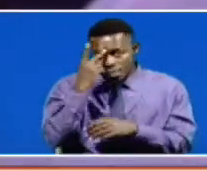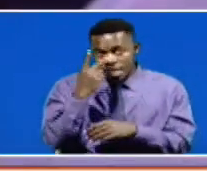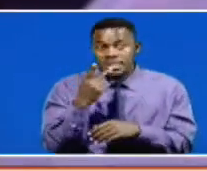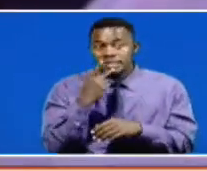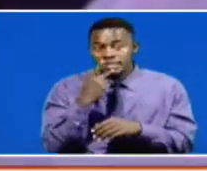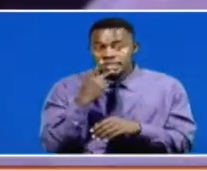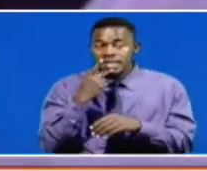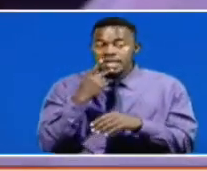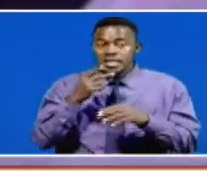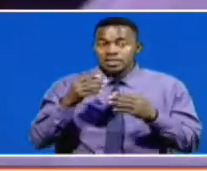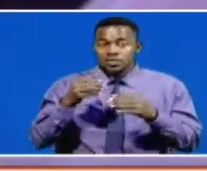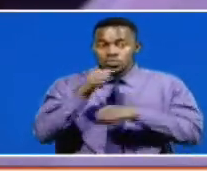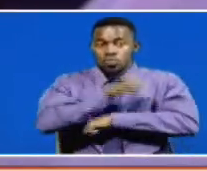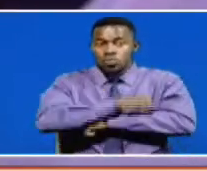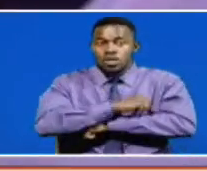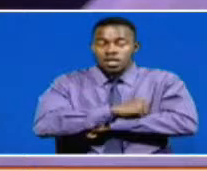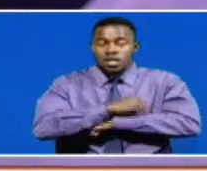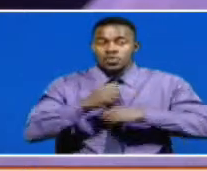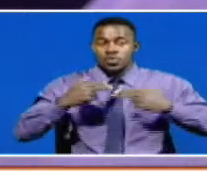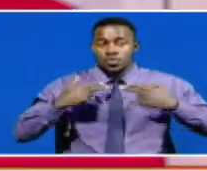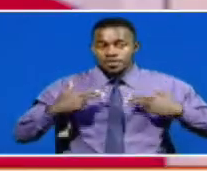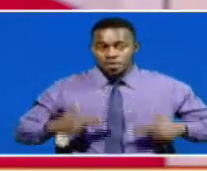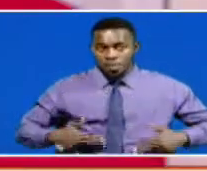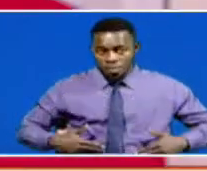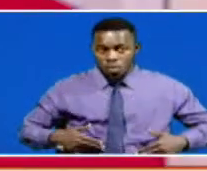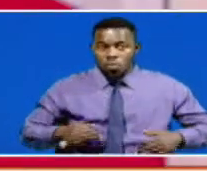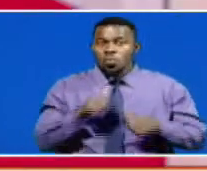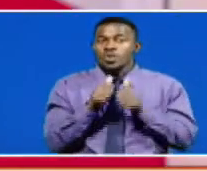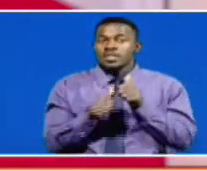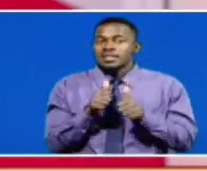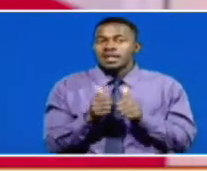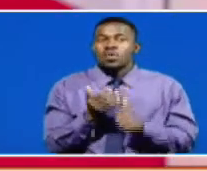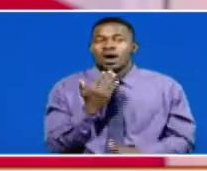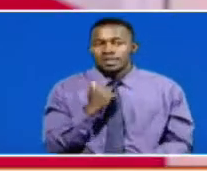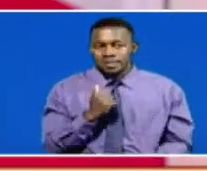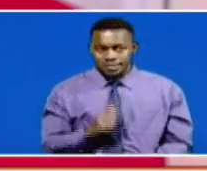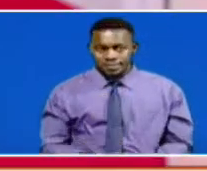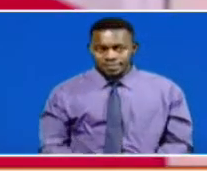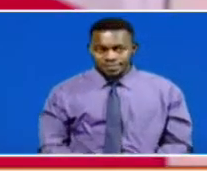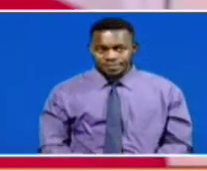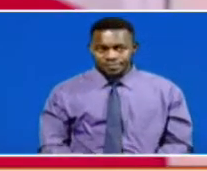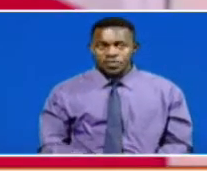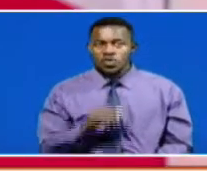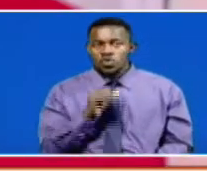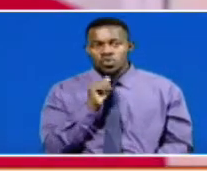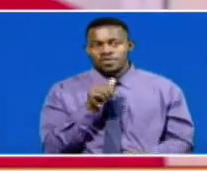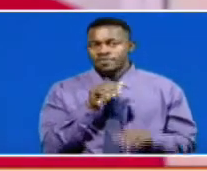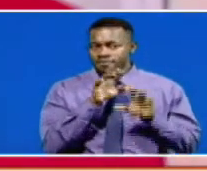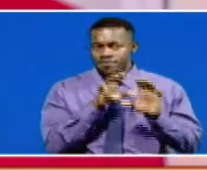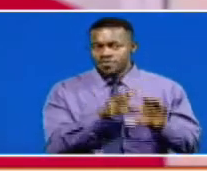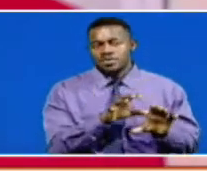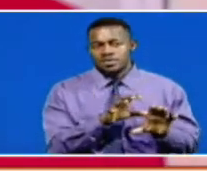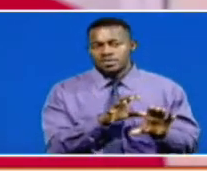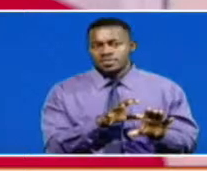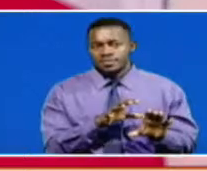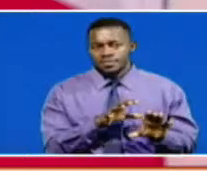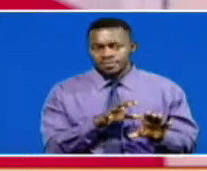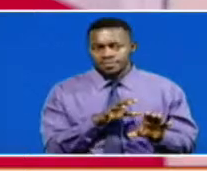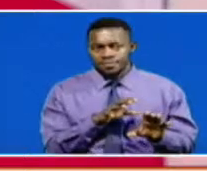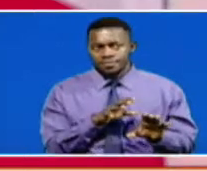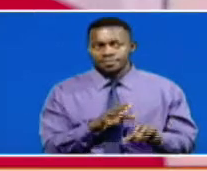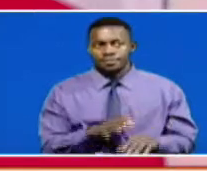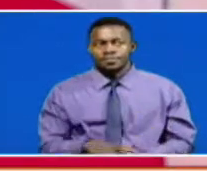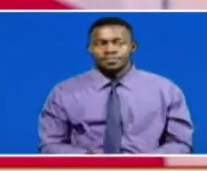uniforms from any distributors of their choice. What that fee structure is,